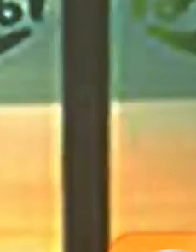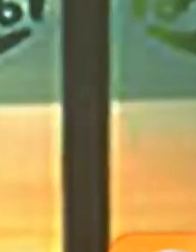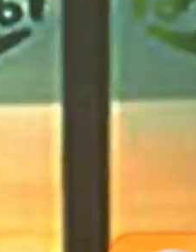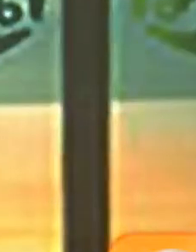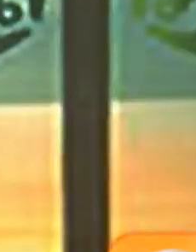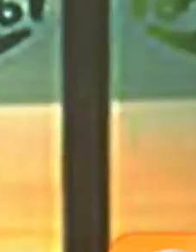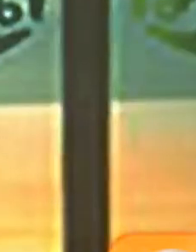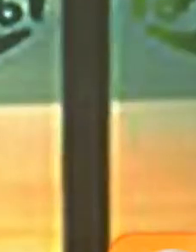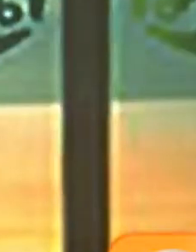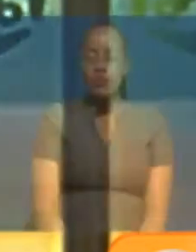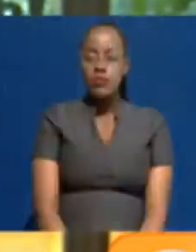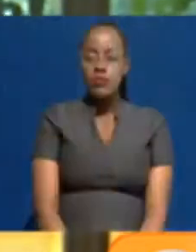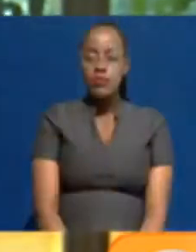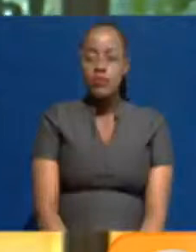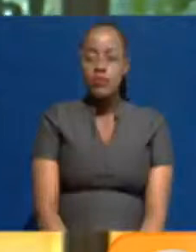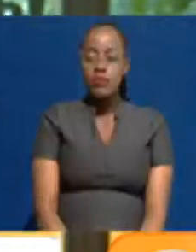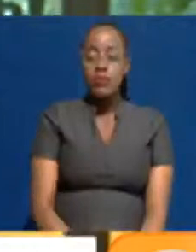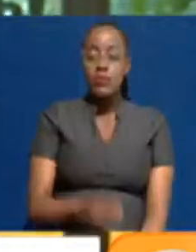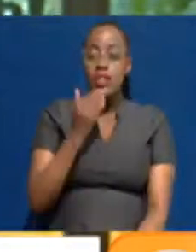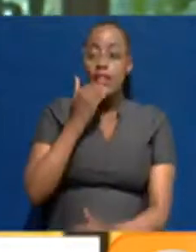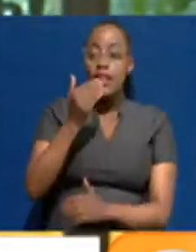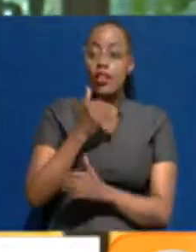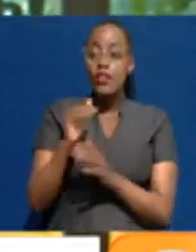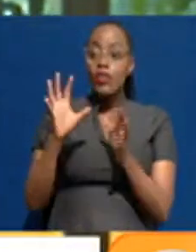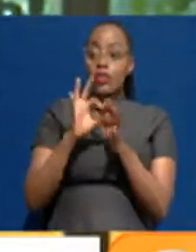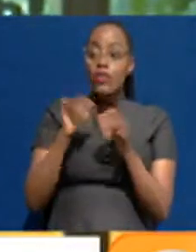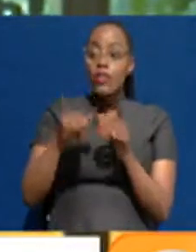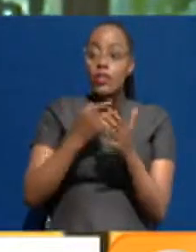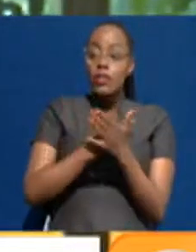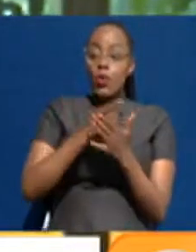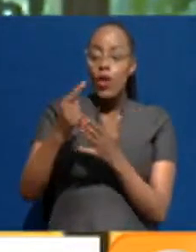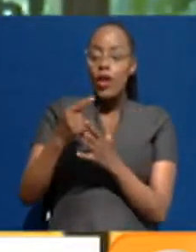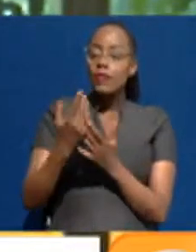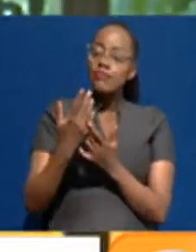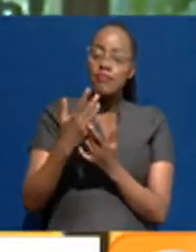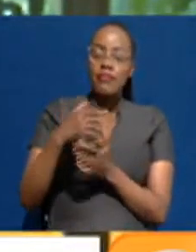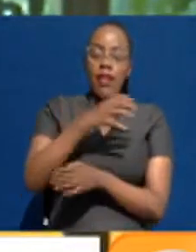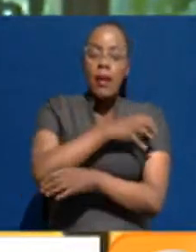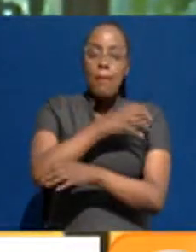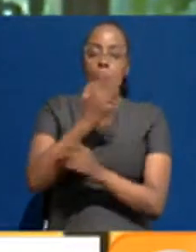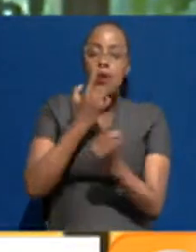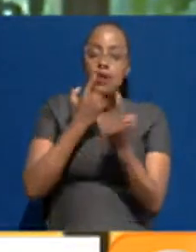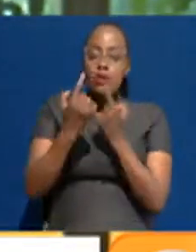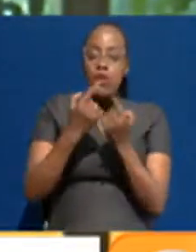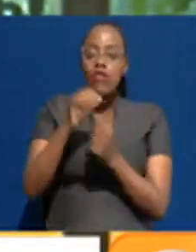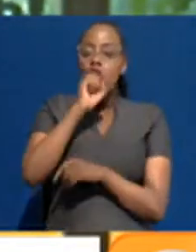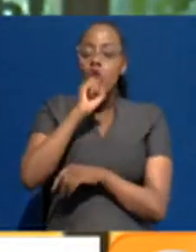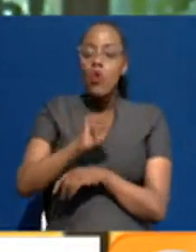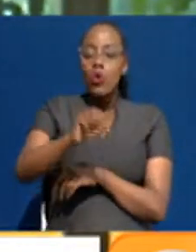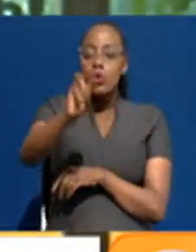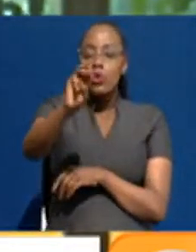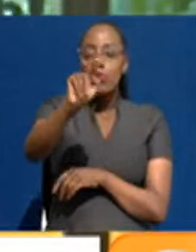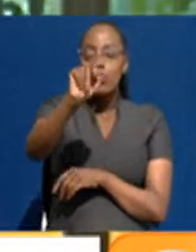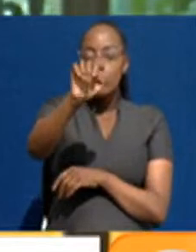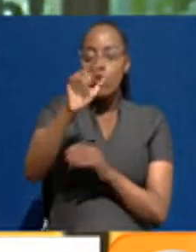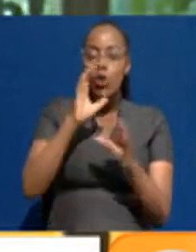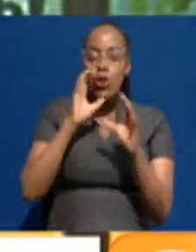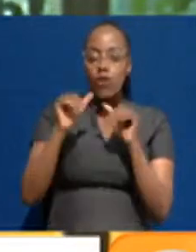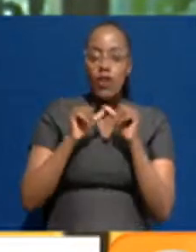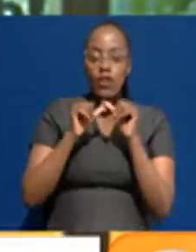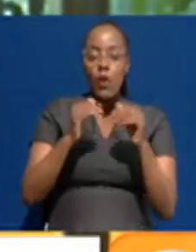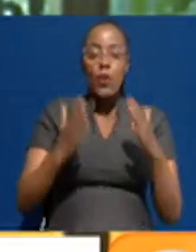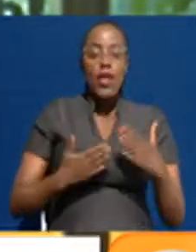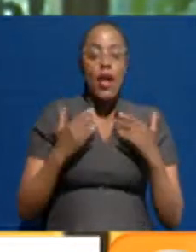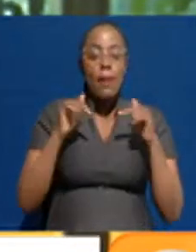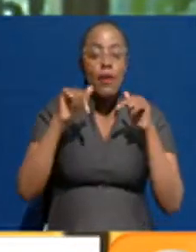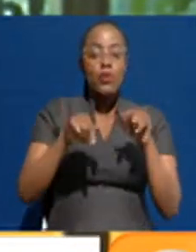Thank you for joining us on this week's edition of Power Talk. Our conversation with Old Mutual Group continues, and we're so pleased